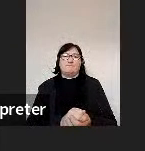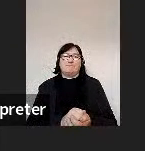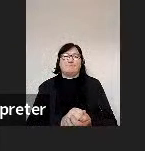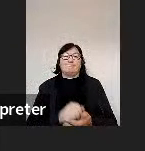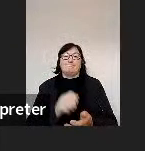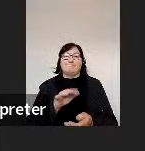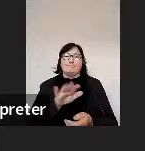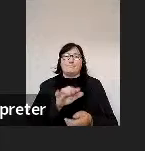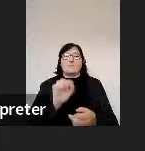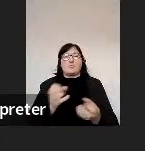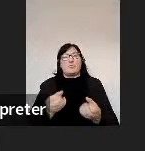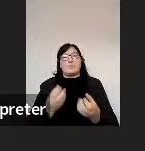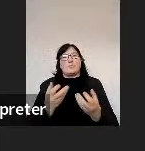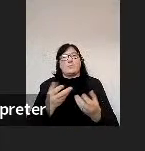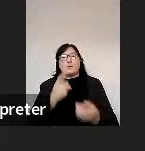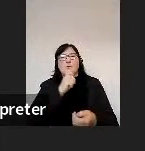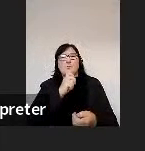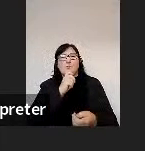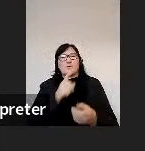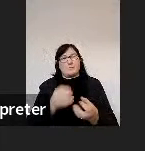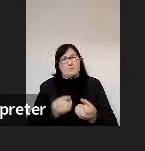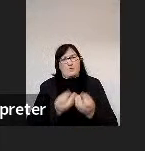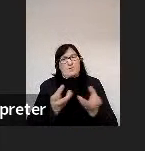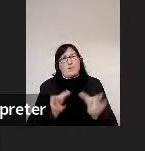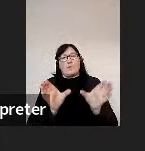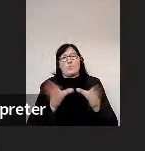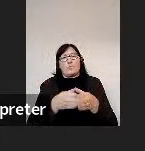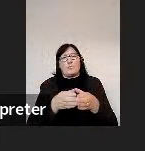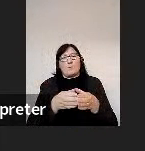provided group email address,